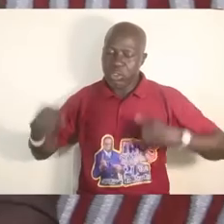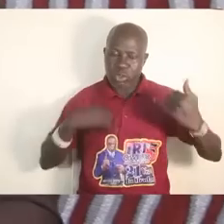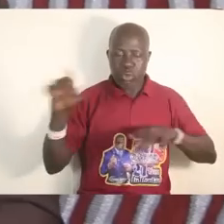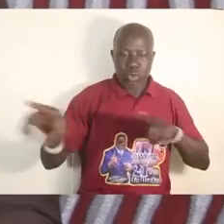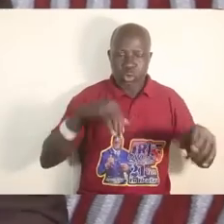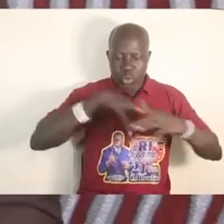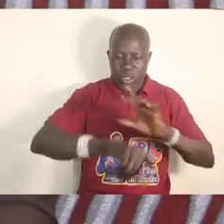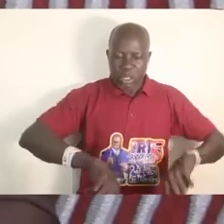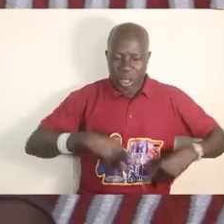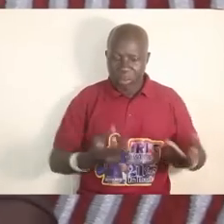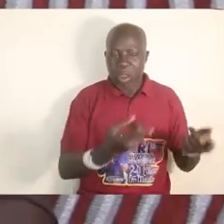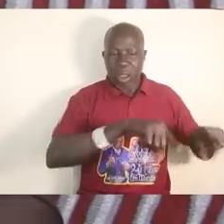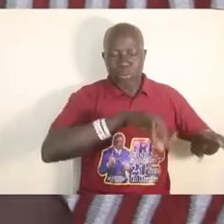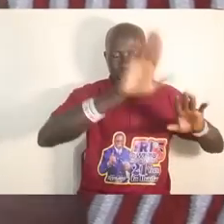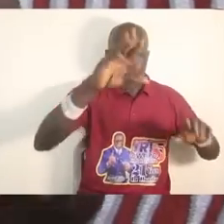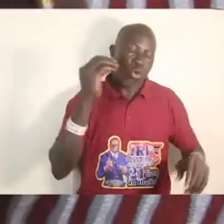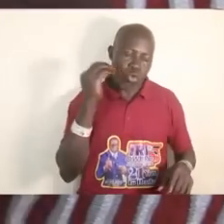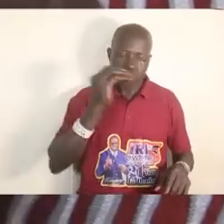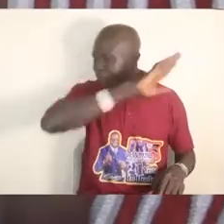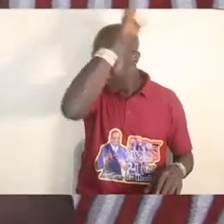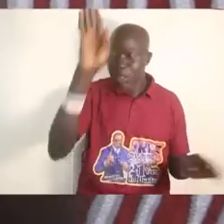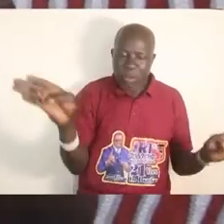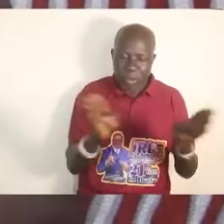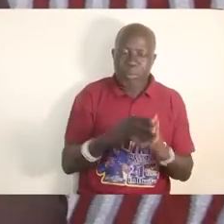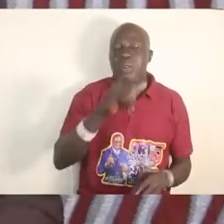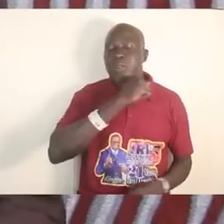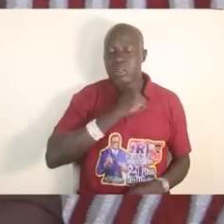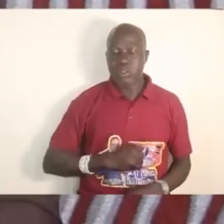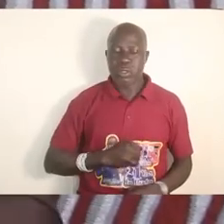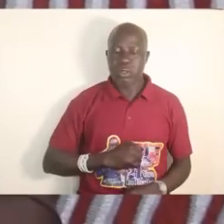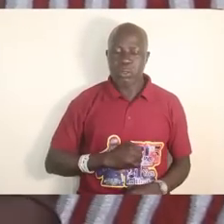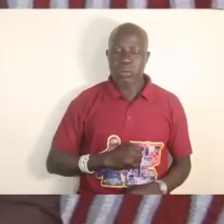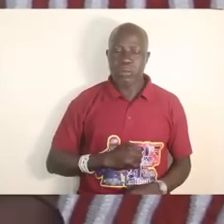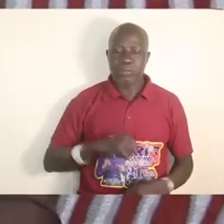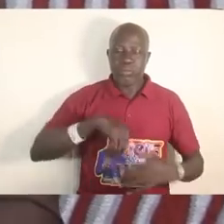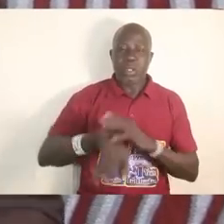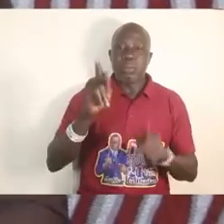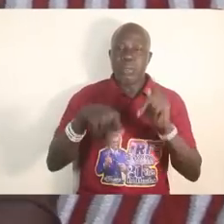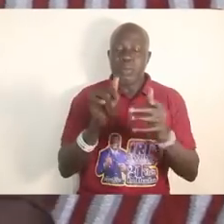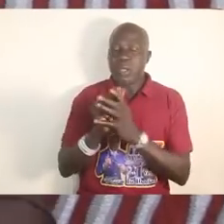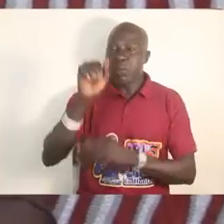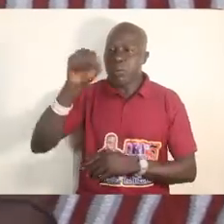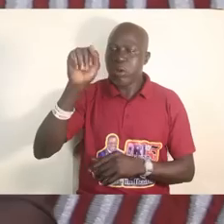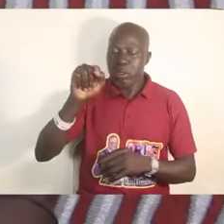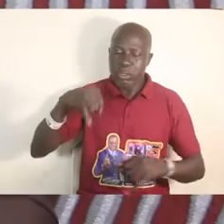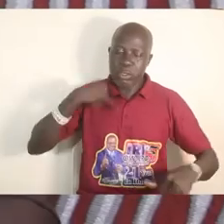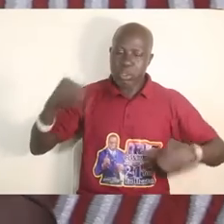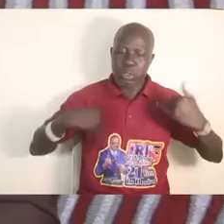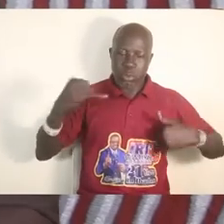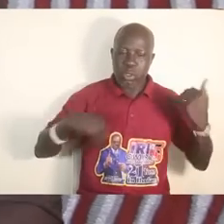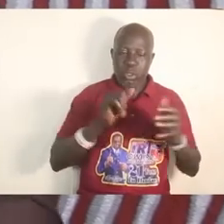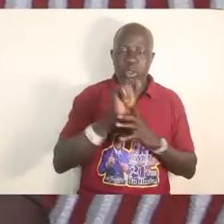in life. That is happening in that home. Amen. God will not add to me. Those of you knocking at the door